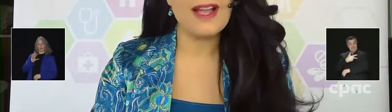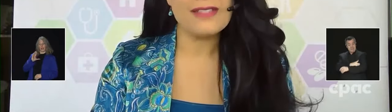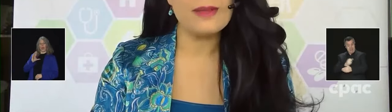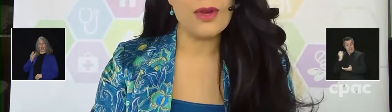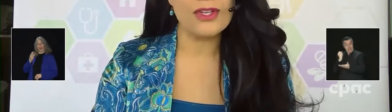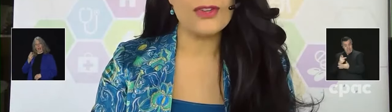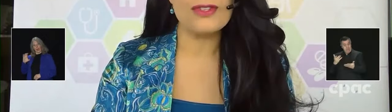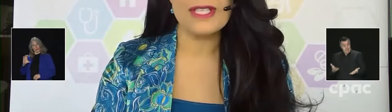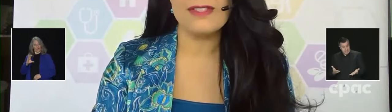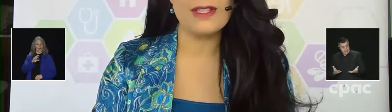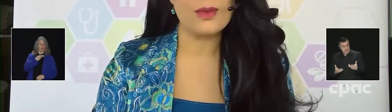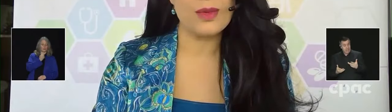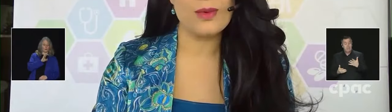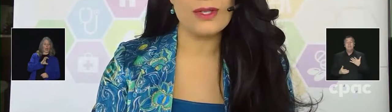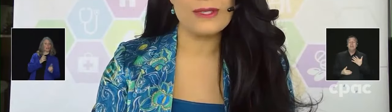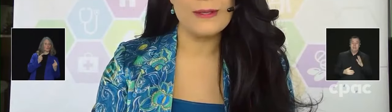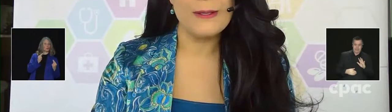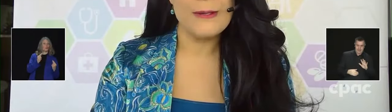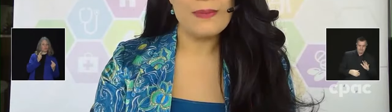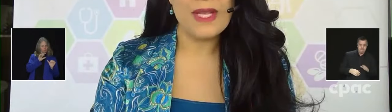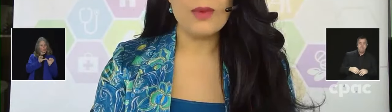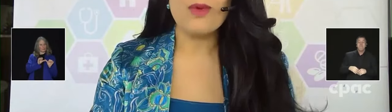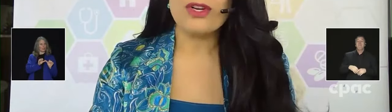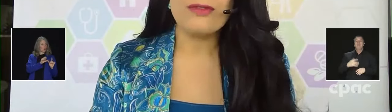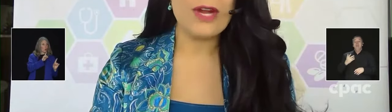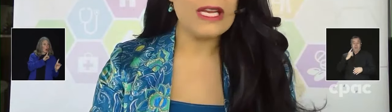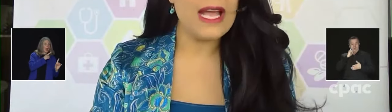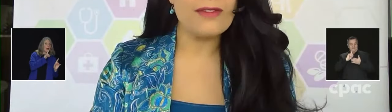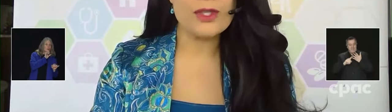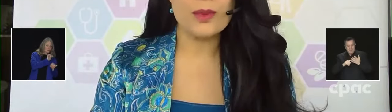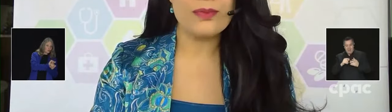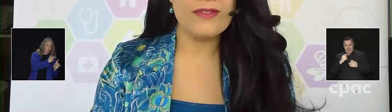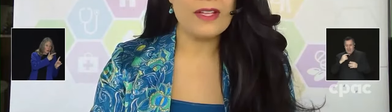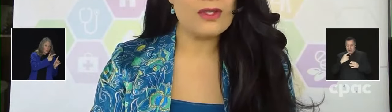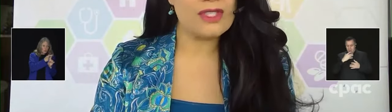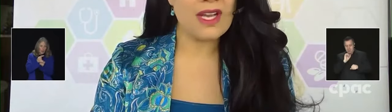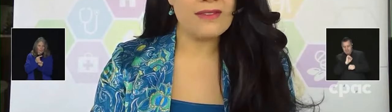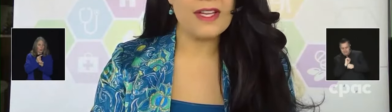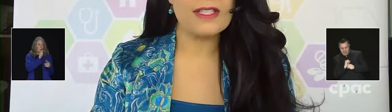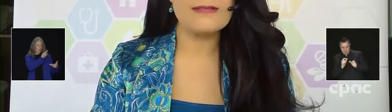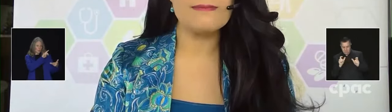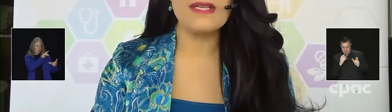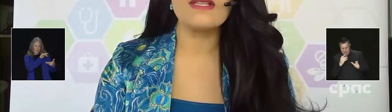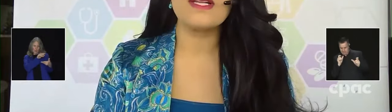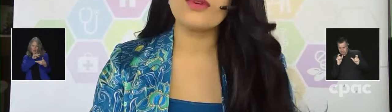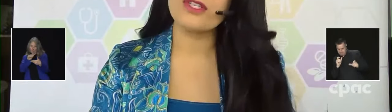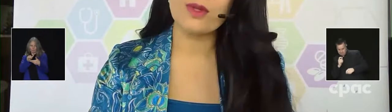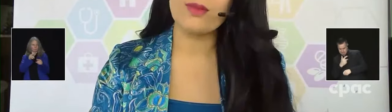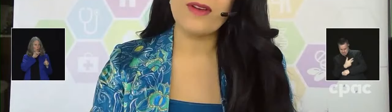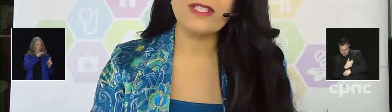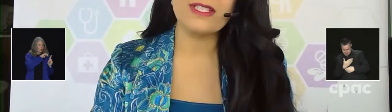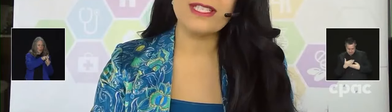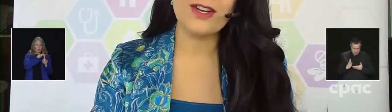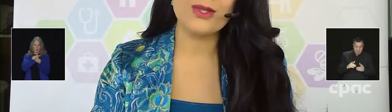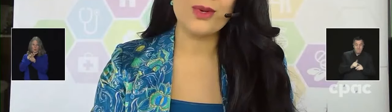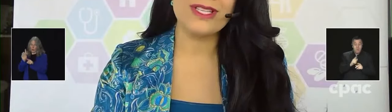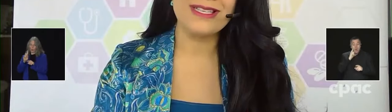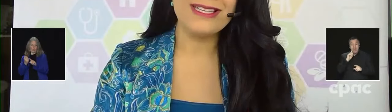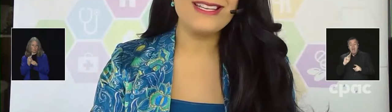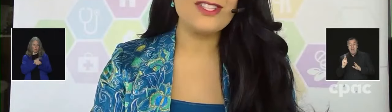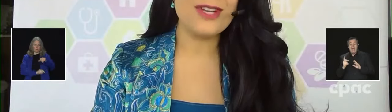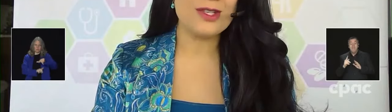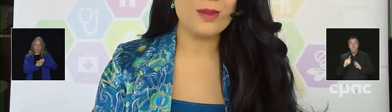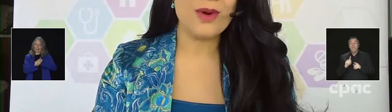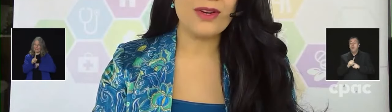continuing to actively monitor their safety in the real world. And we monitor for any adverse events or side effects in collaboration with the provinces and